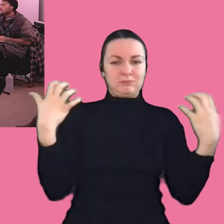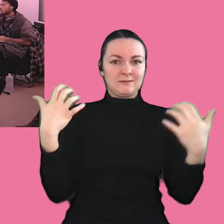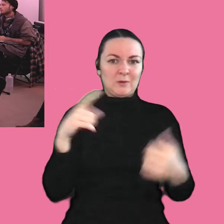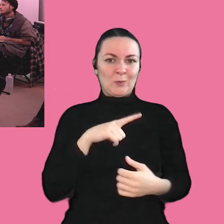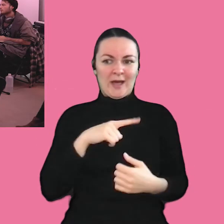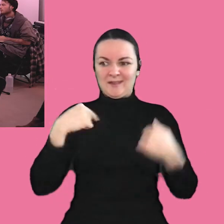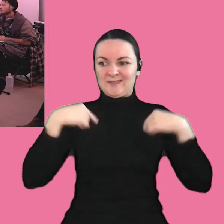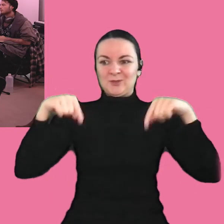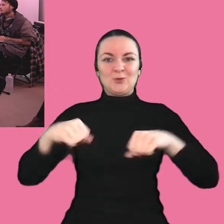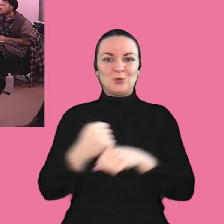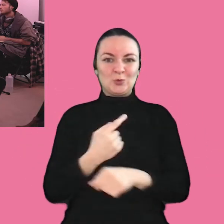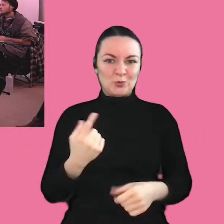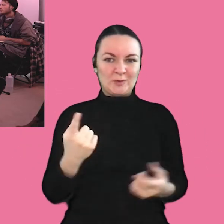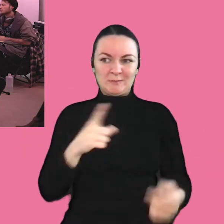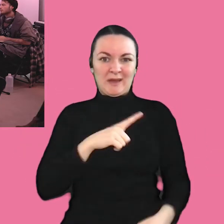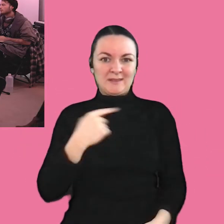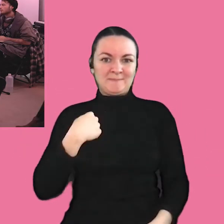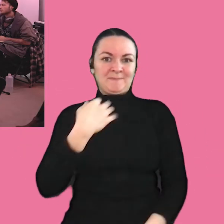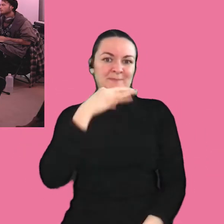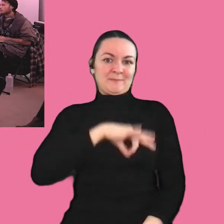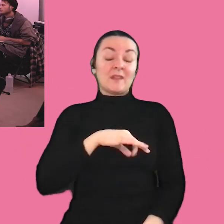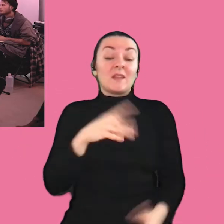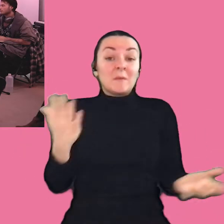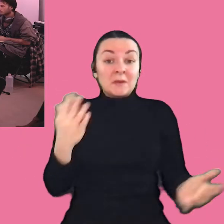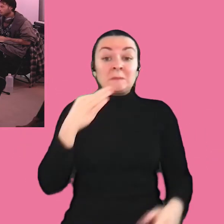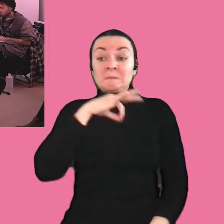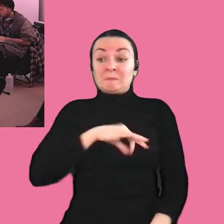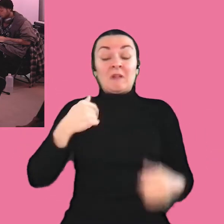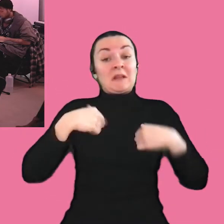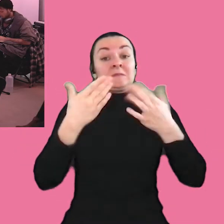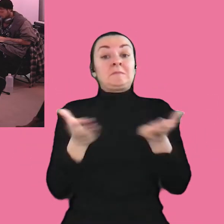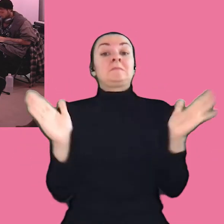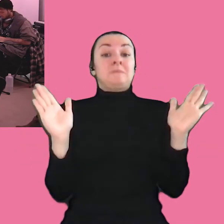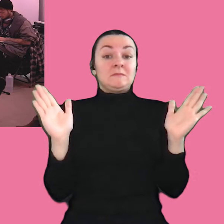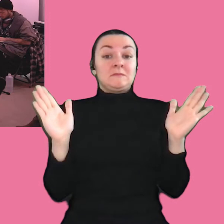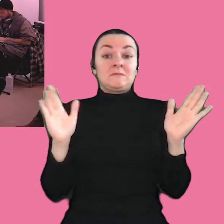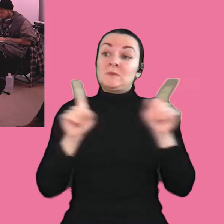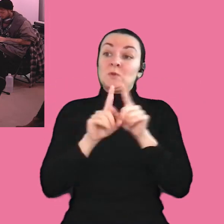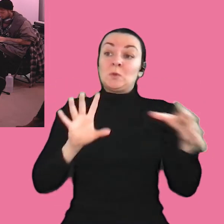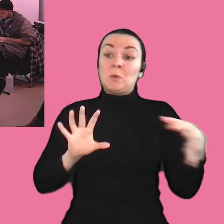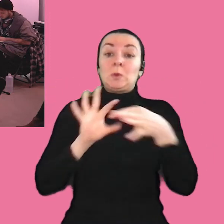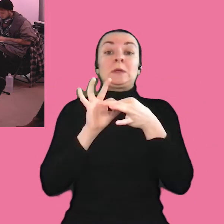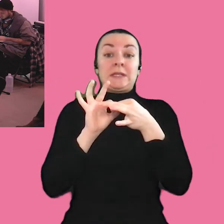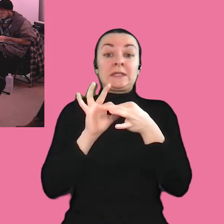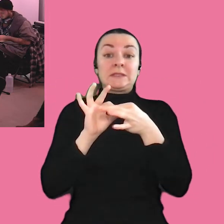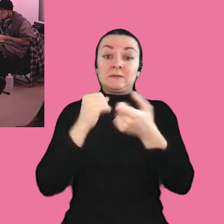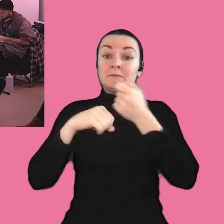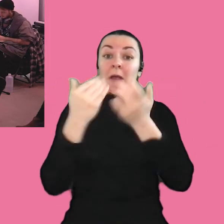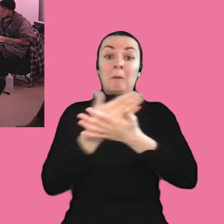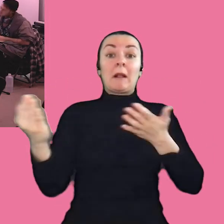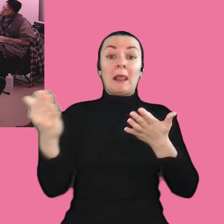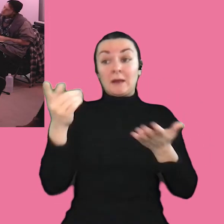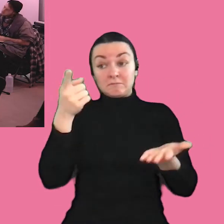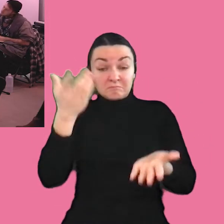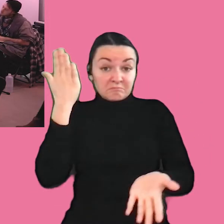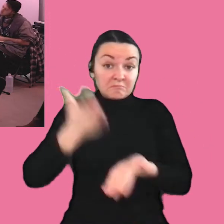what I was doing. But that was part of it, really, exposing that own privilege and making the connections and making it